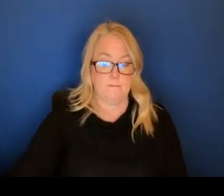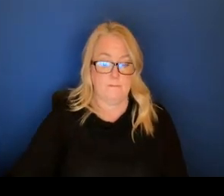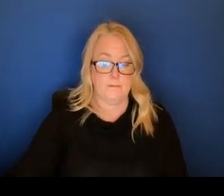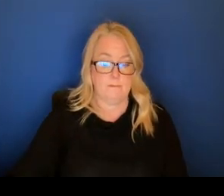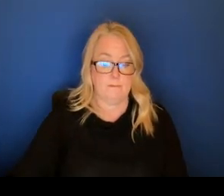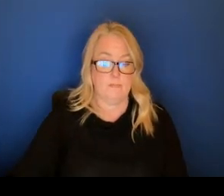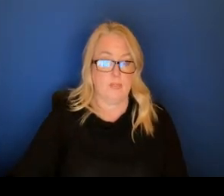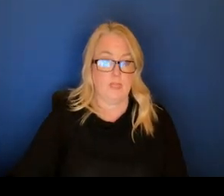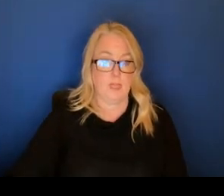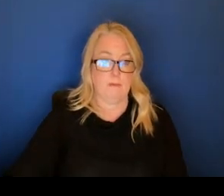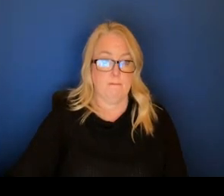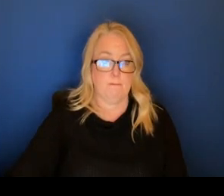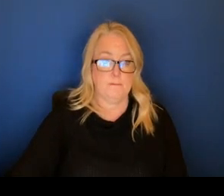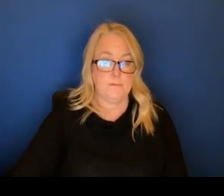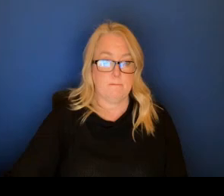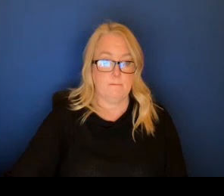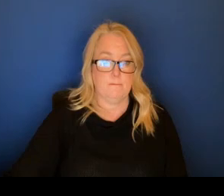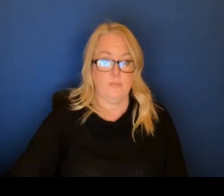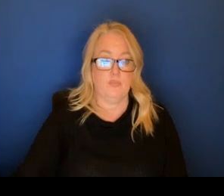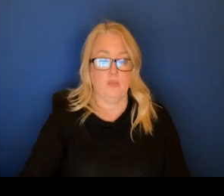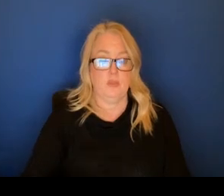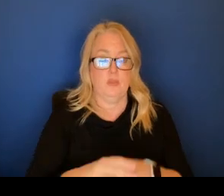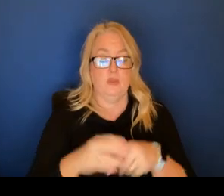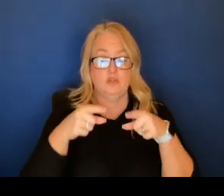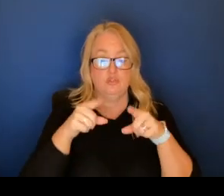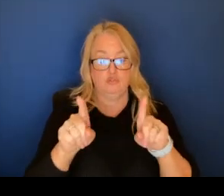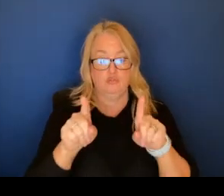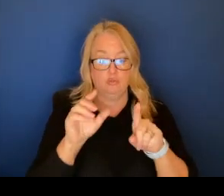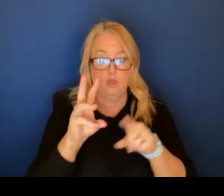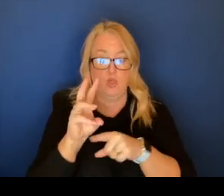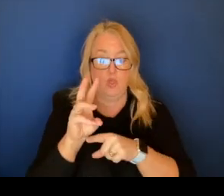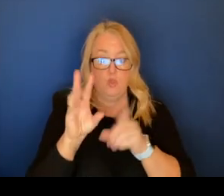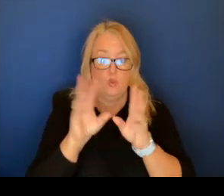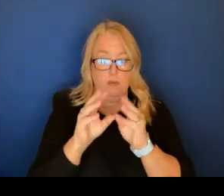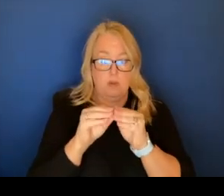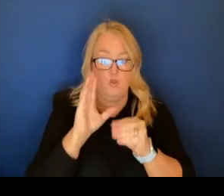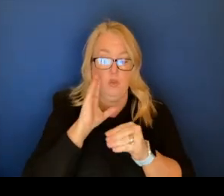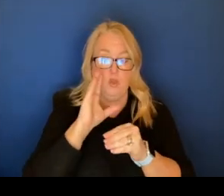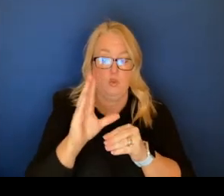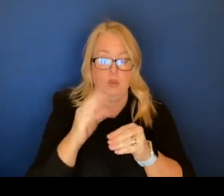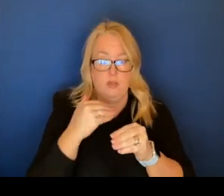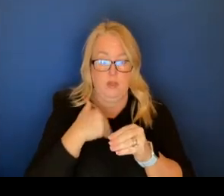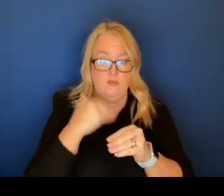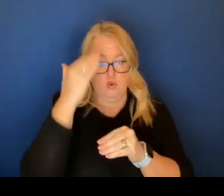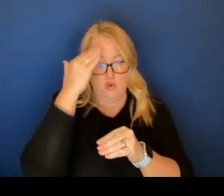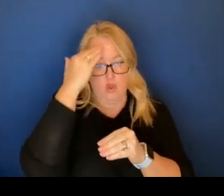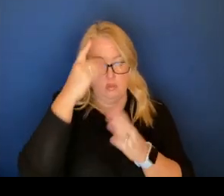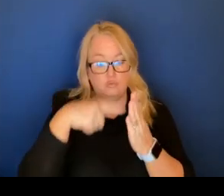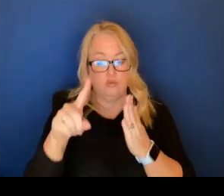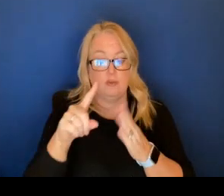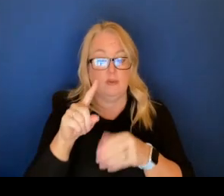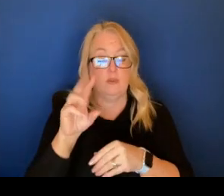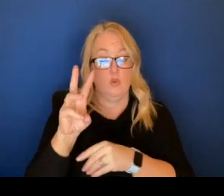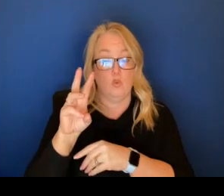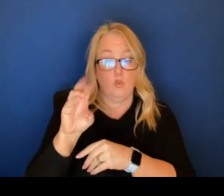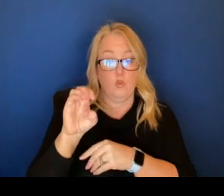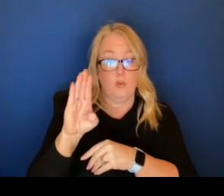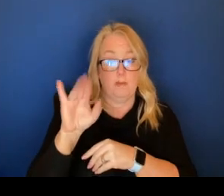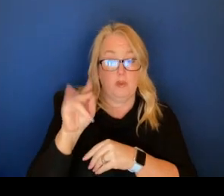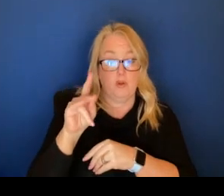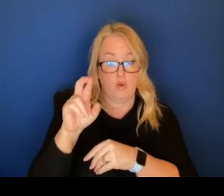During the webinar, we will be conducting knowledge checks. The GoToWebinar platform calls